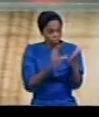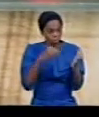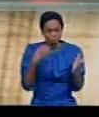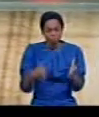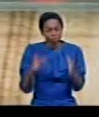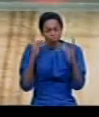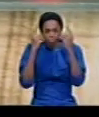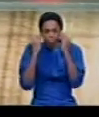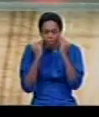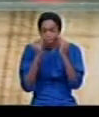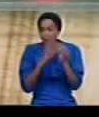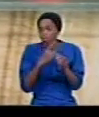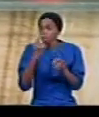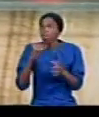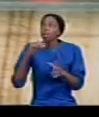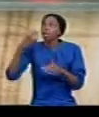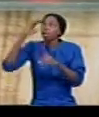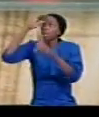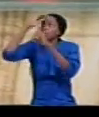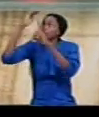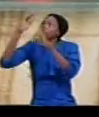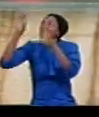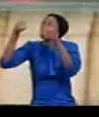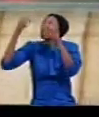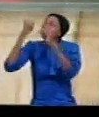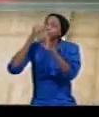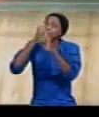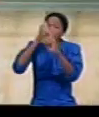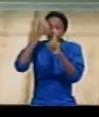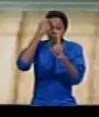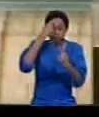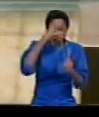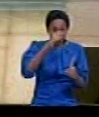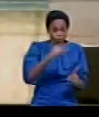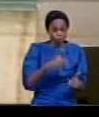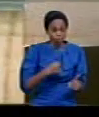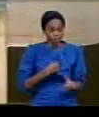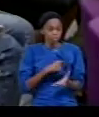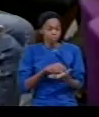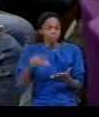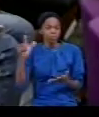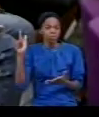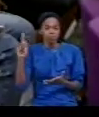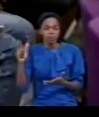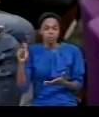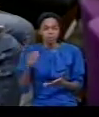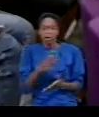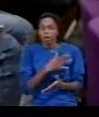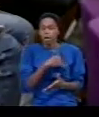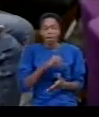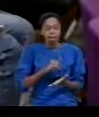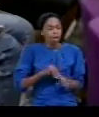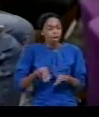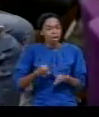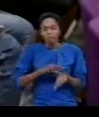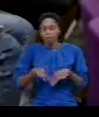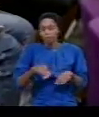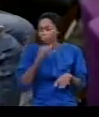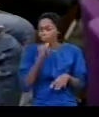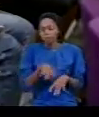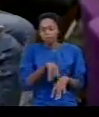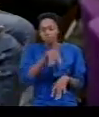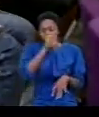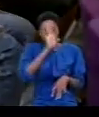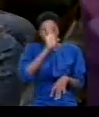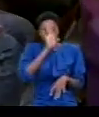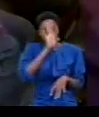he gave himself for me. Look at verse 21. In verse 21, I do not frustrate